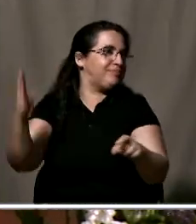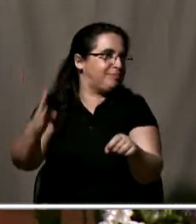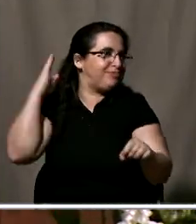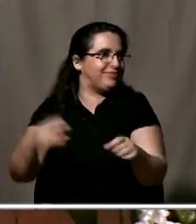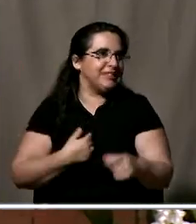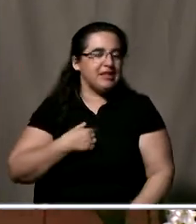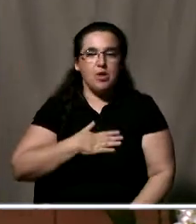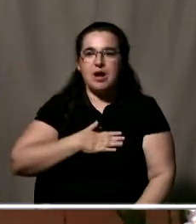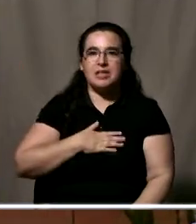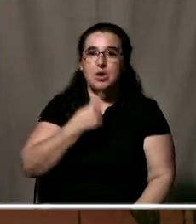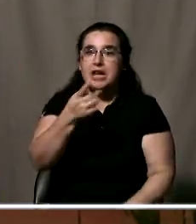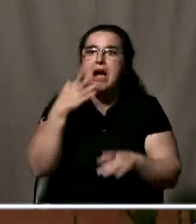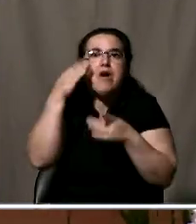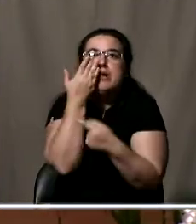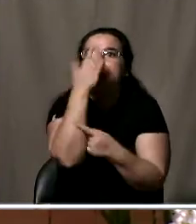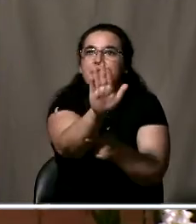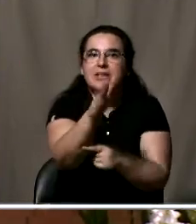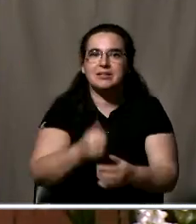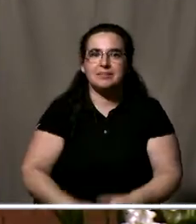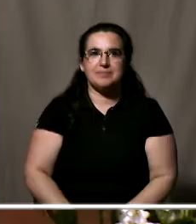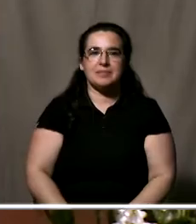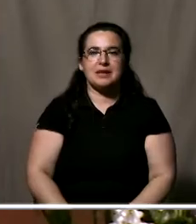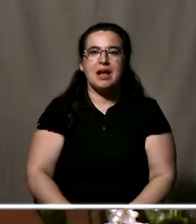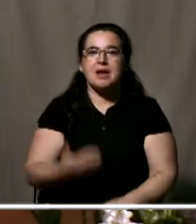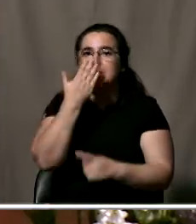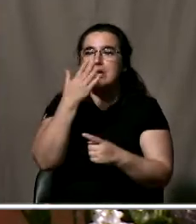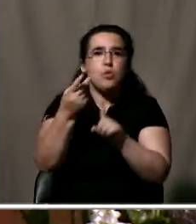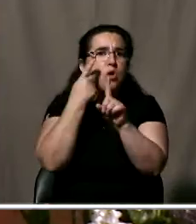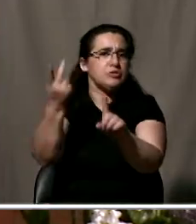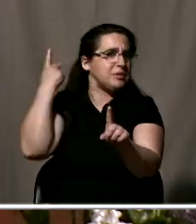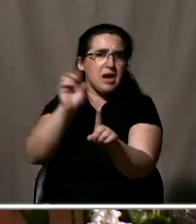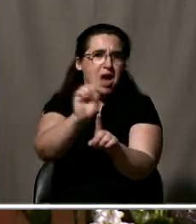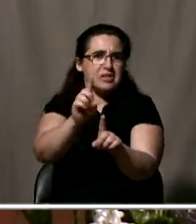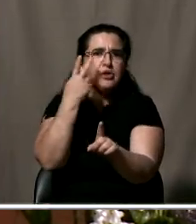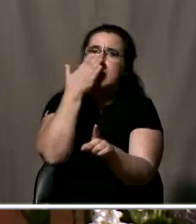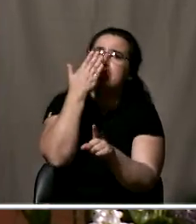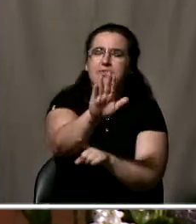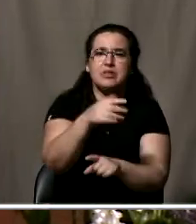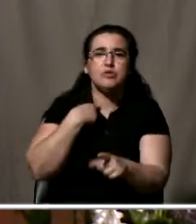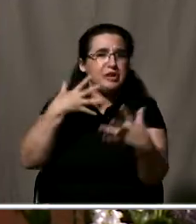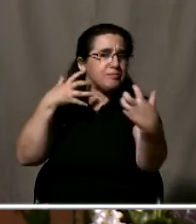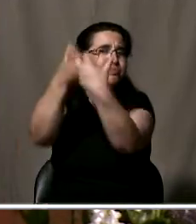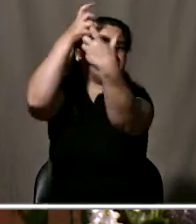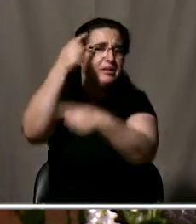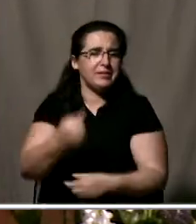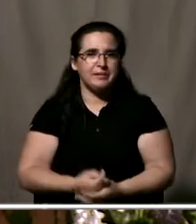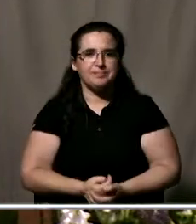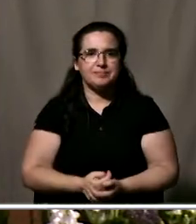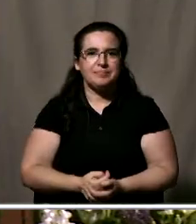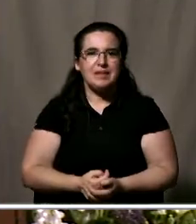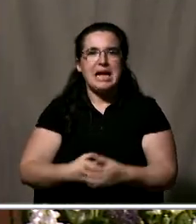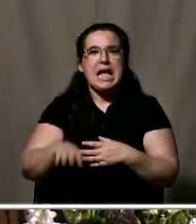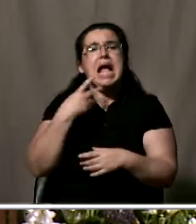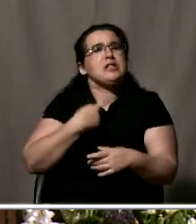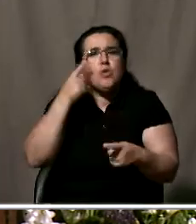am saying to him. E eu digo-lhe sempre. Aiden, don't look back. Não olhes para trás. You're going to hit something. Vais cair. Aiden, don't look